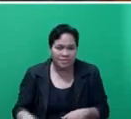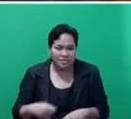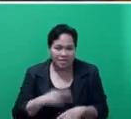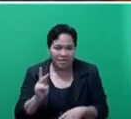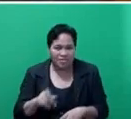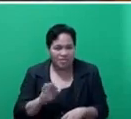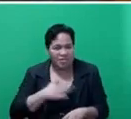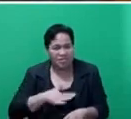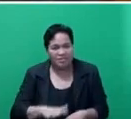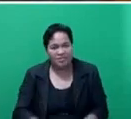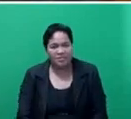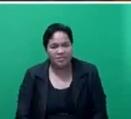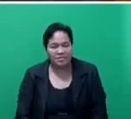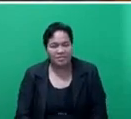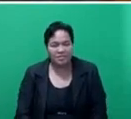Speaker,